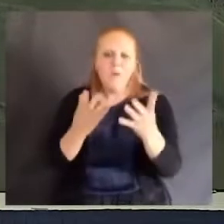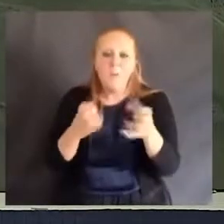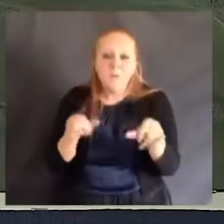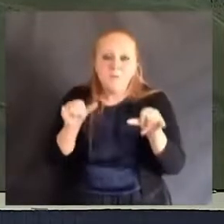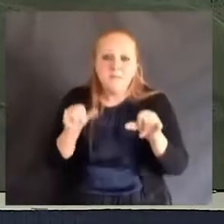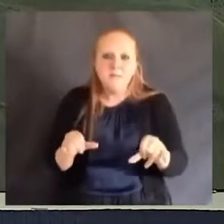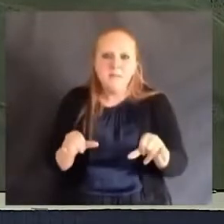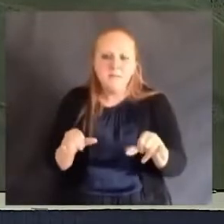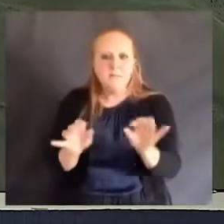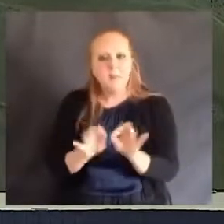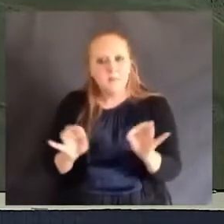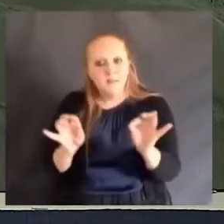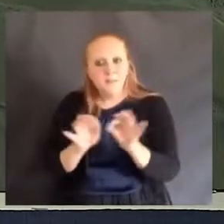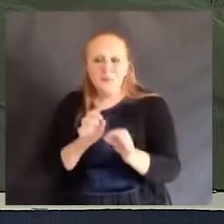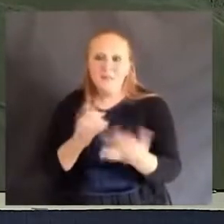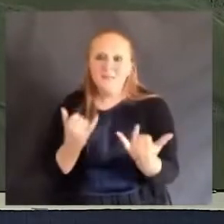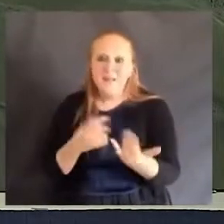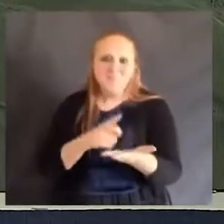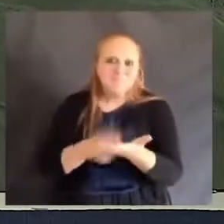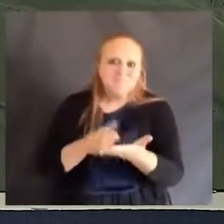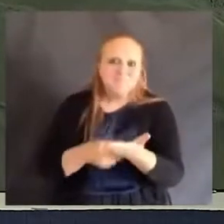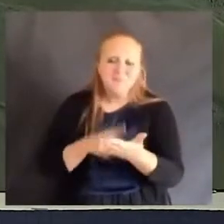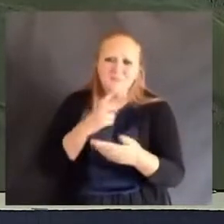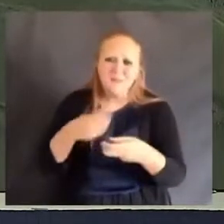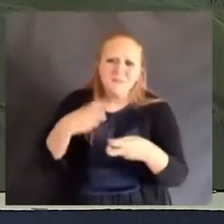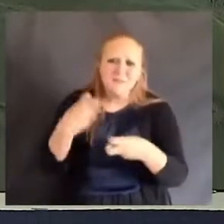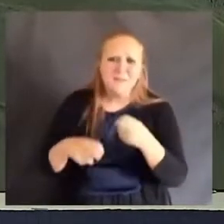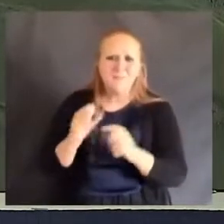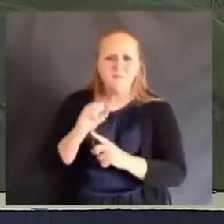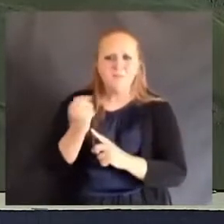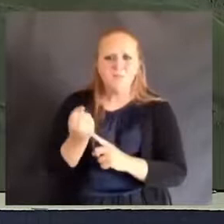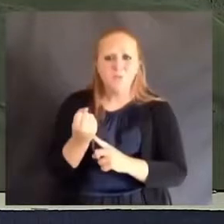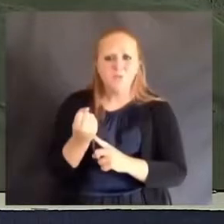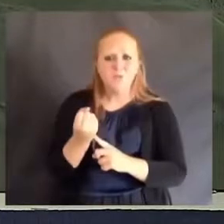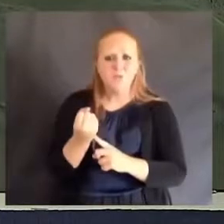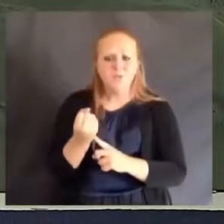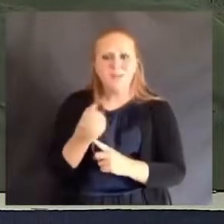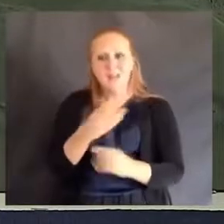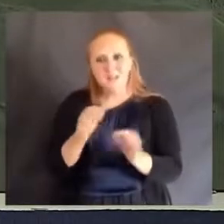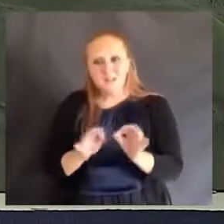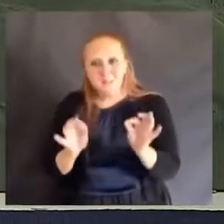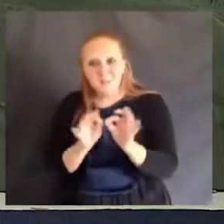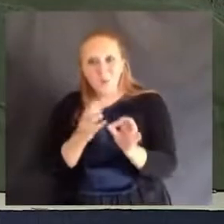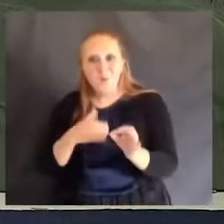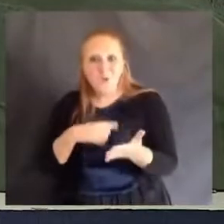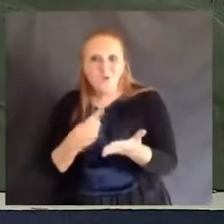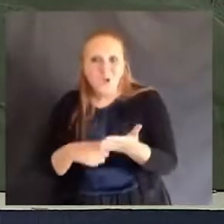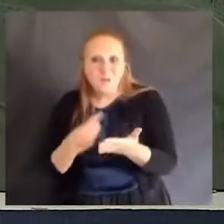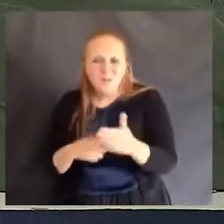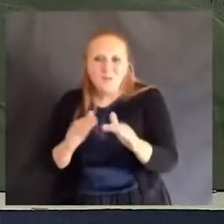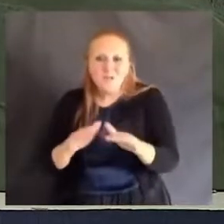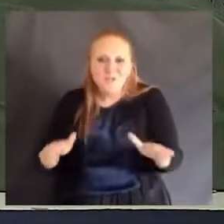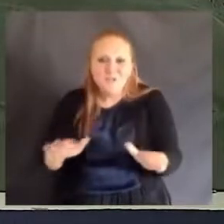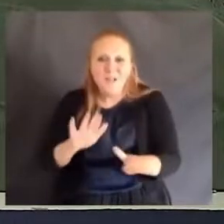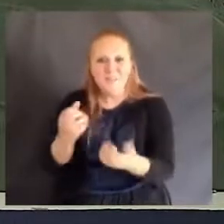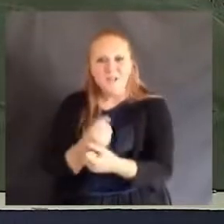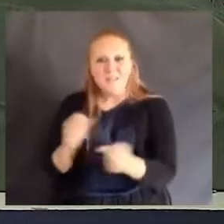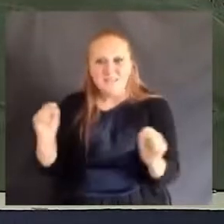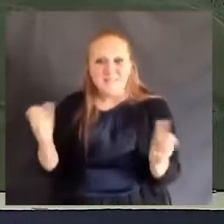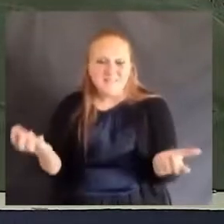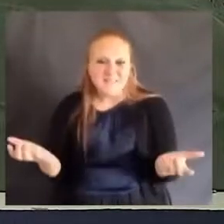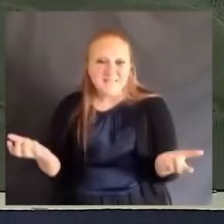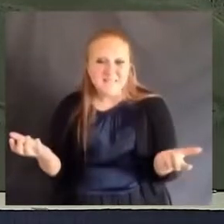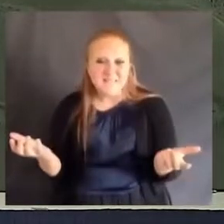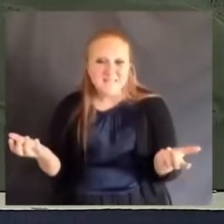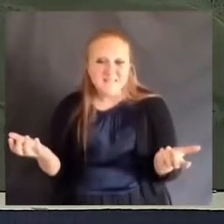a difficult situation. And you're talking about the safety of children. you know, God